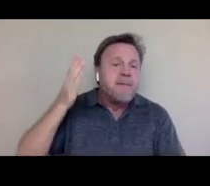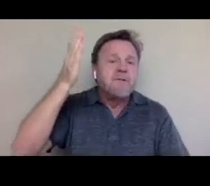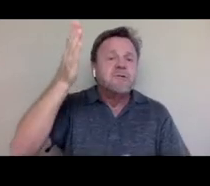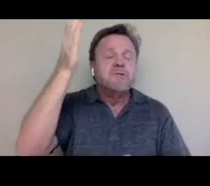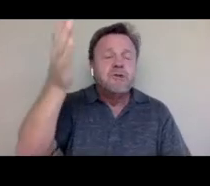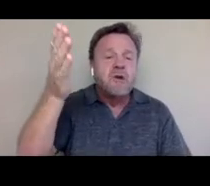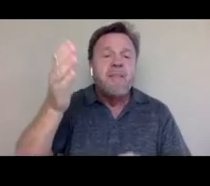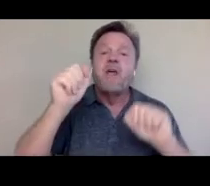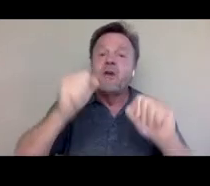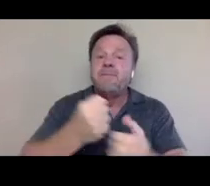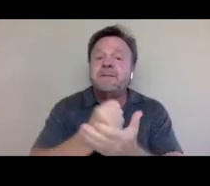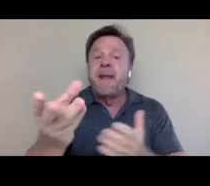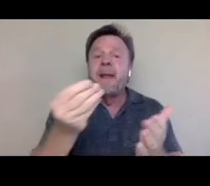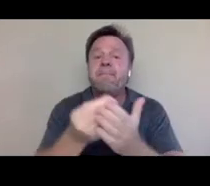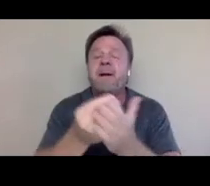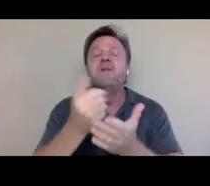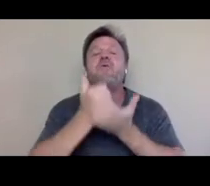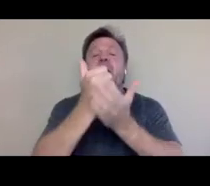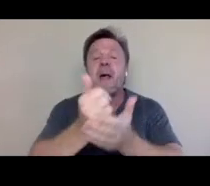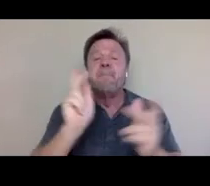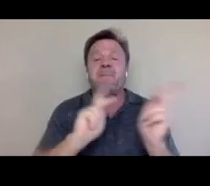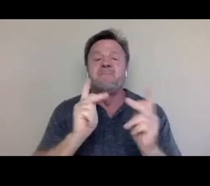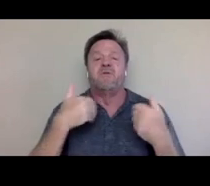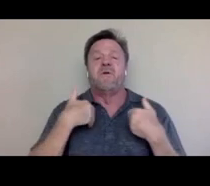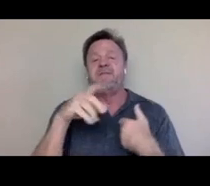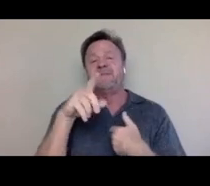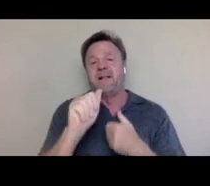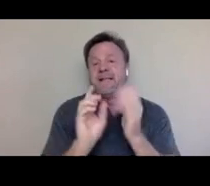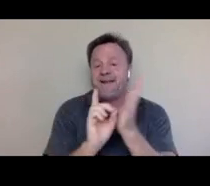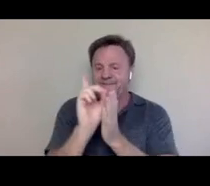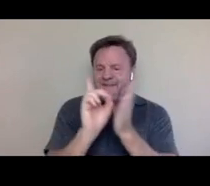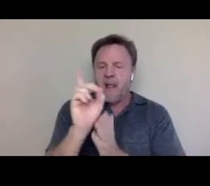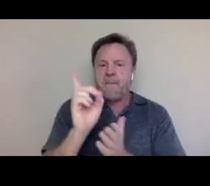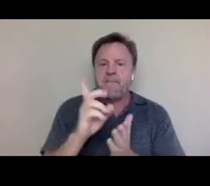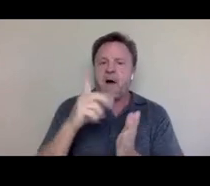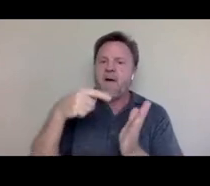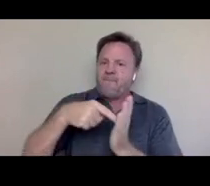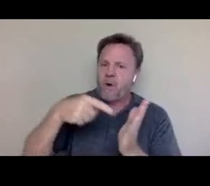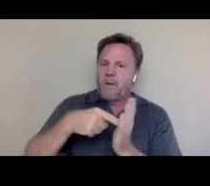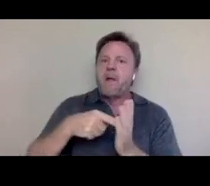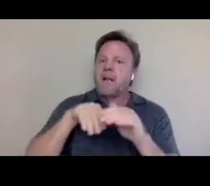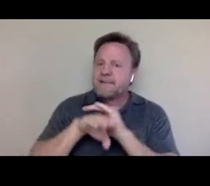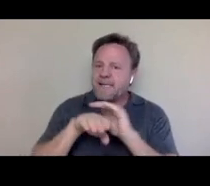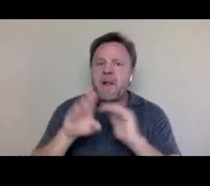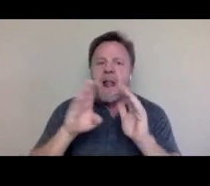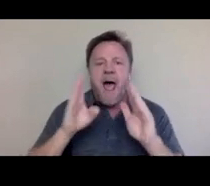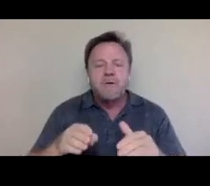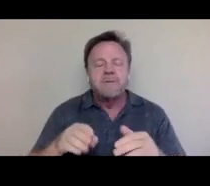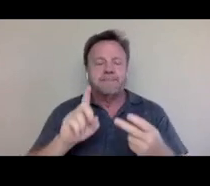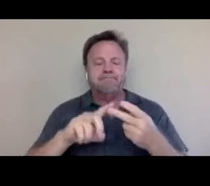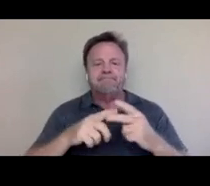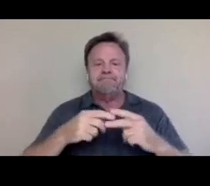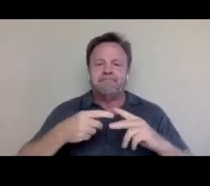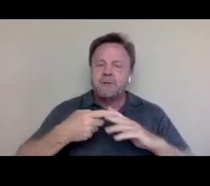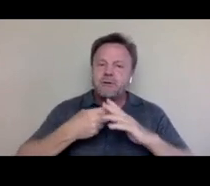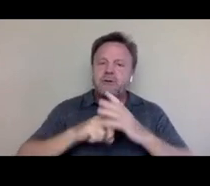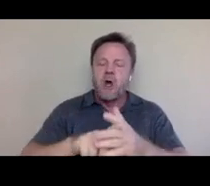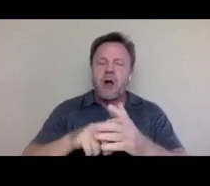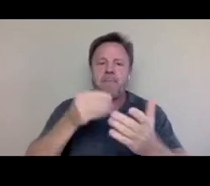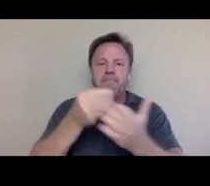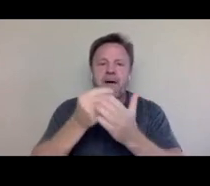be spending money to help people with disabilities develop affordable and accessible housing, start up capital for